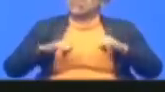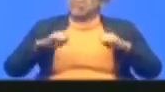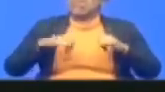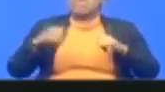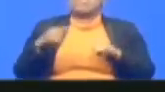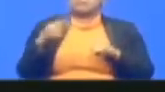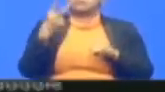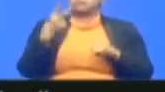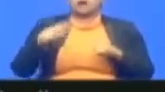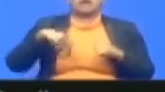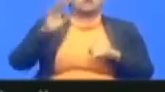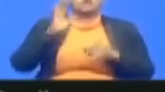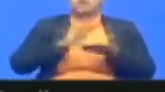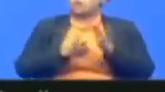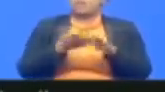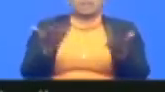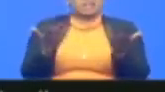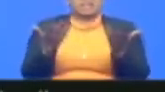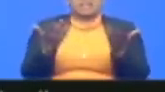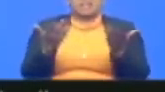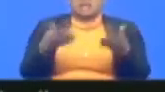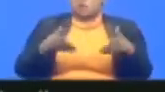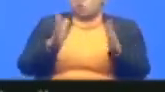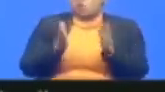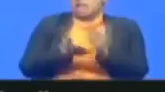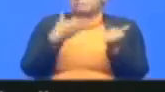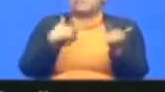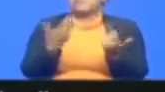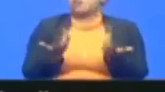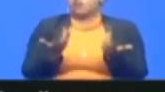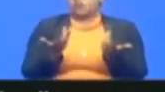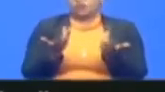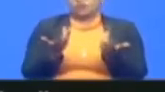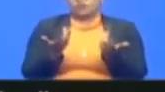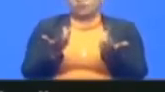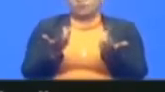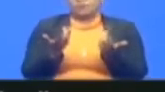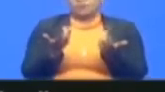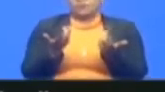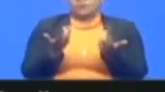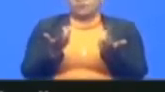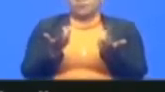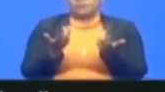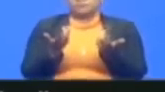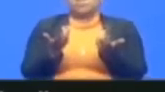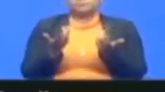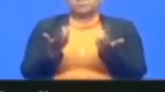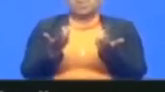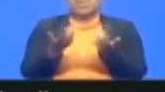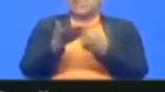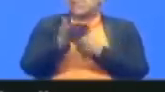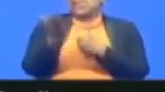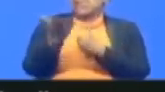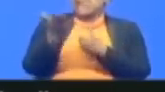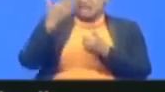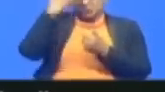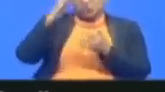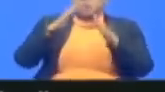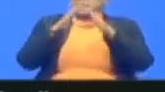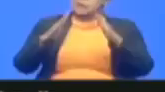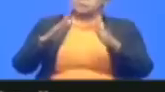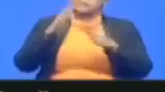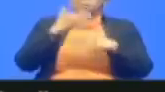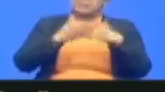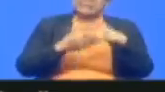months sijaenda mahali. Hiyo sababu barabara haijanisaidia. Ijanisaidia kabisa. Hata hizi sijui nyumba wanajenga sijui